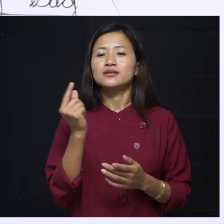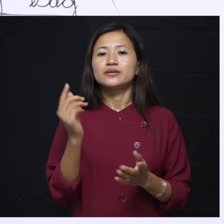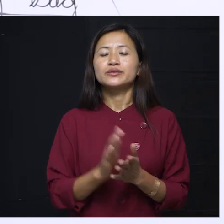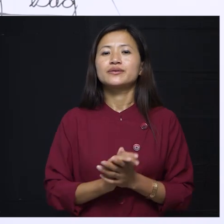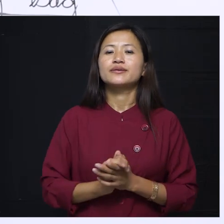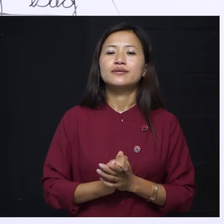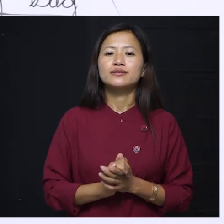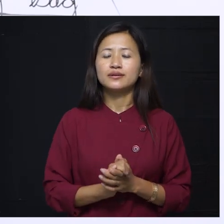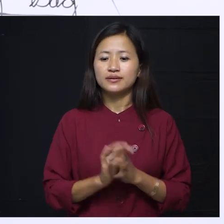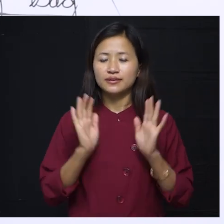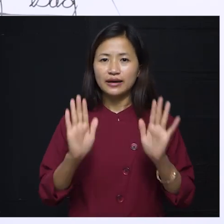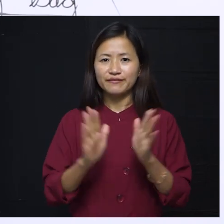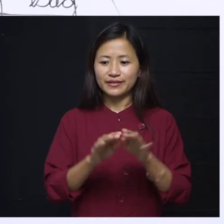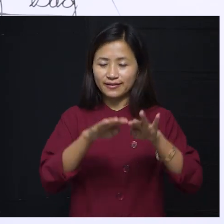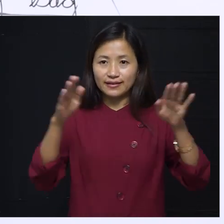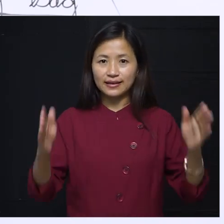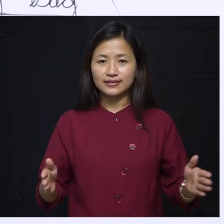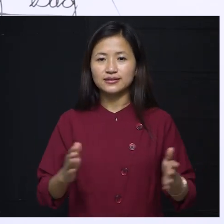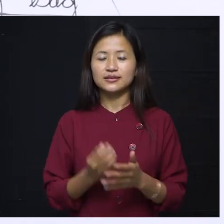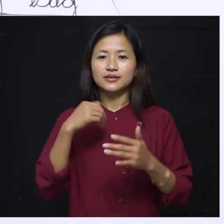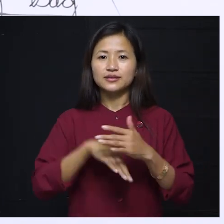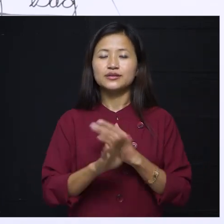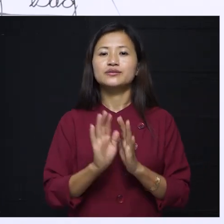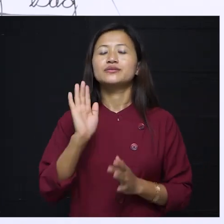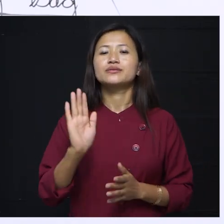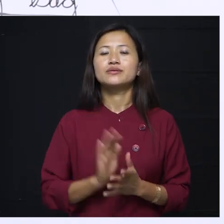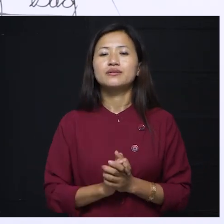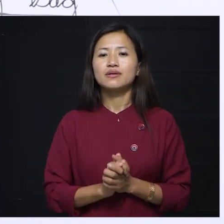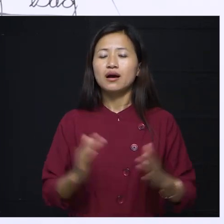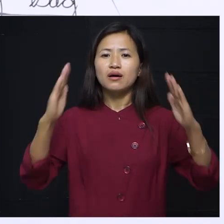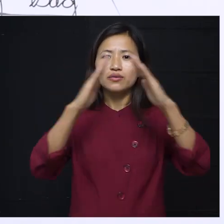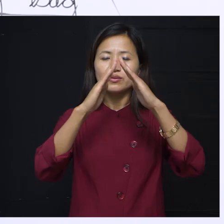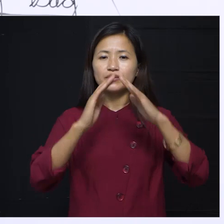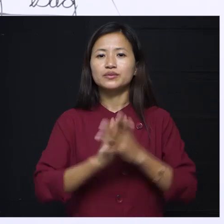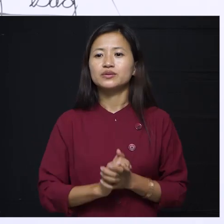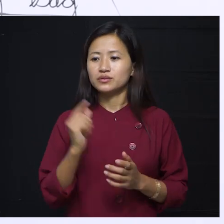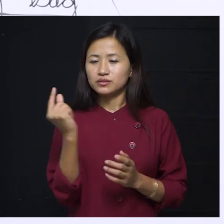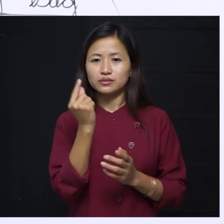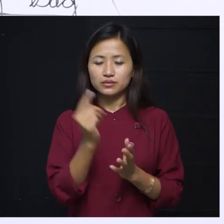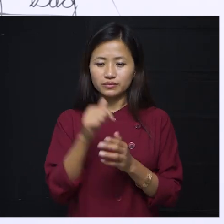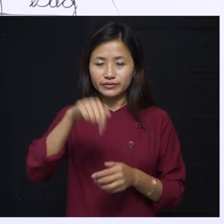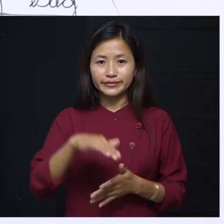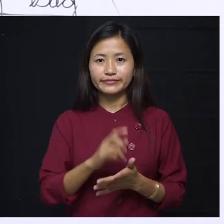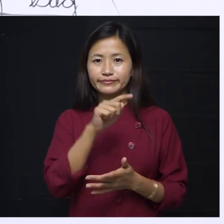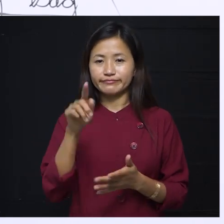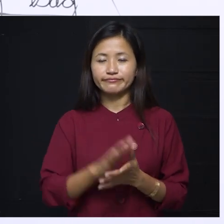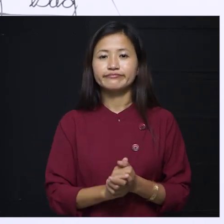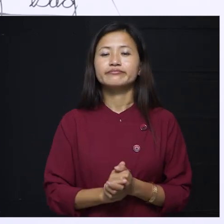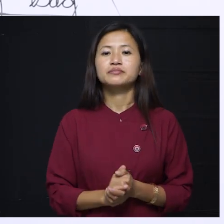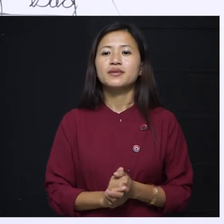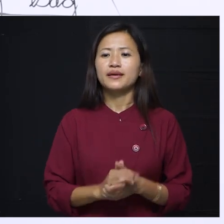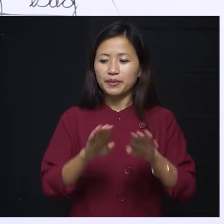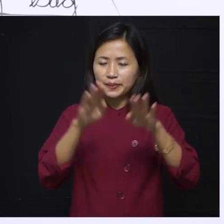are having a desk in your at home, the desk that you are using right now, it may be